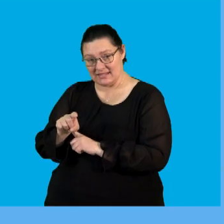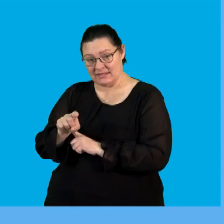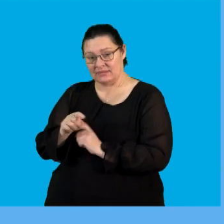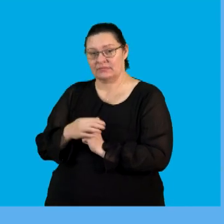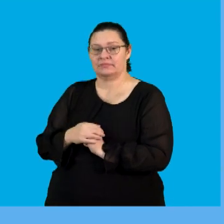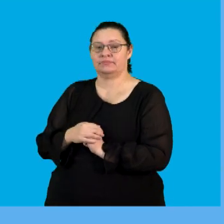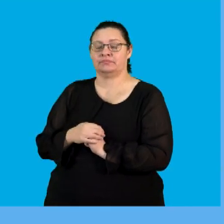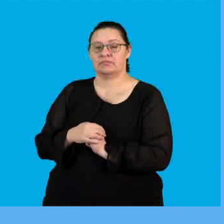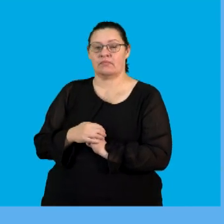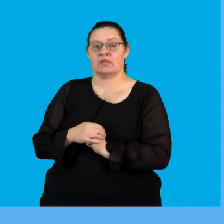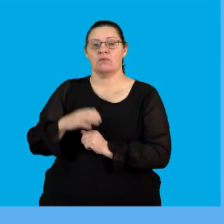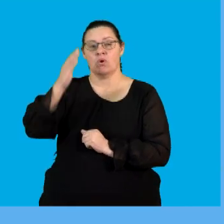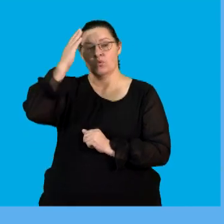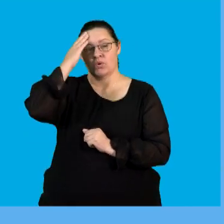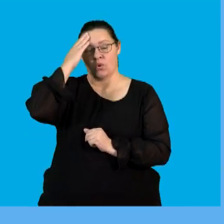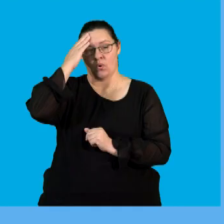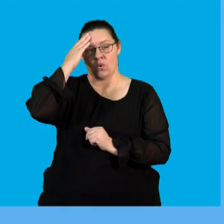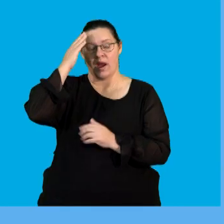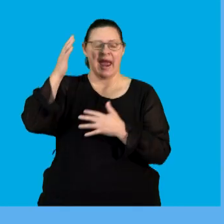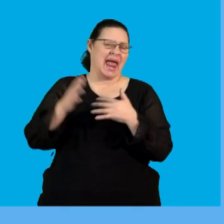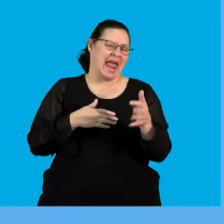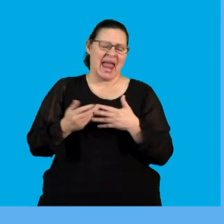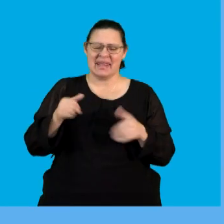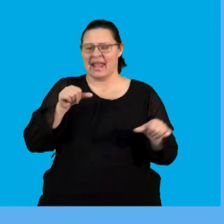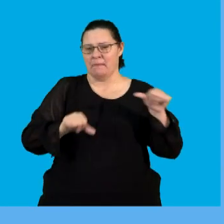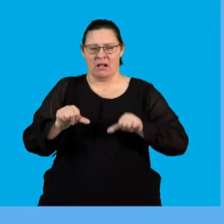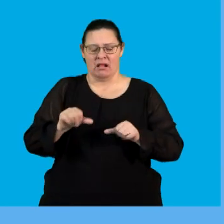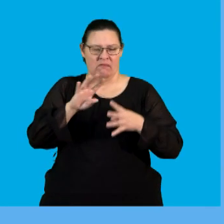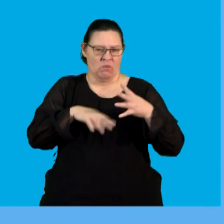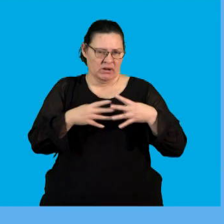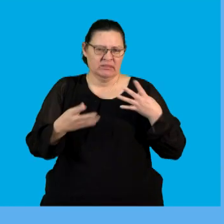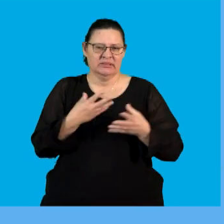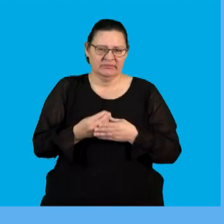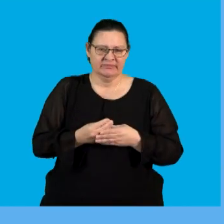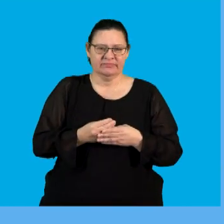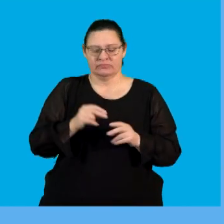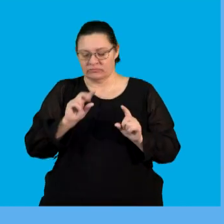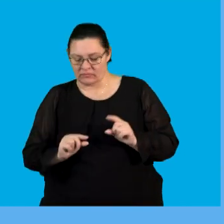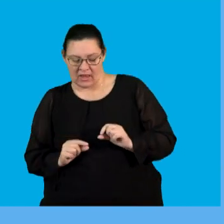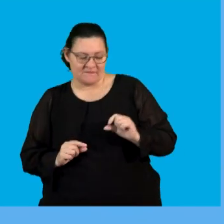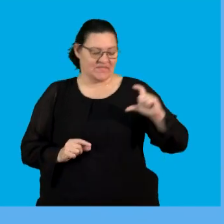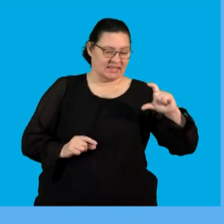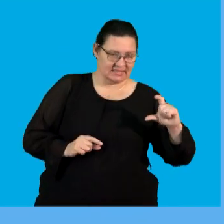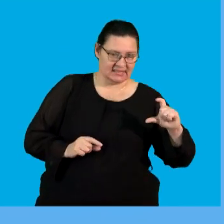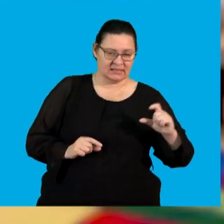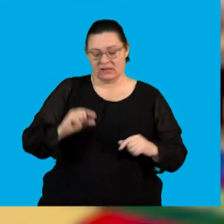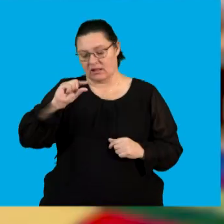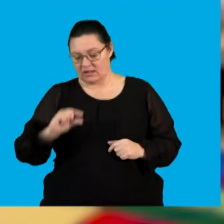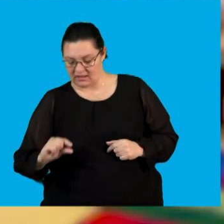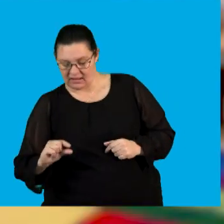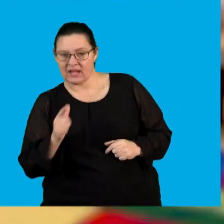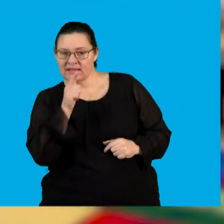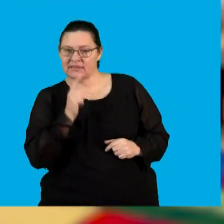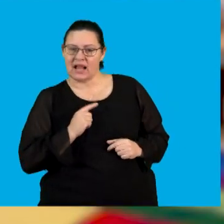the nitrate. Now, we need to know that on any chemical formula that we have subscripts and coefficients. So